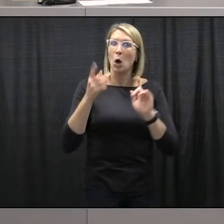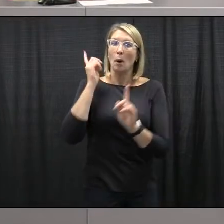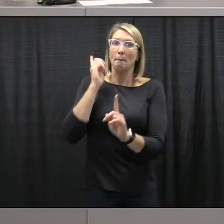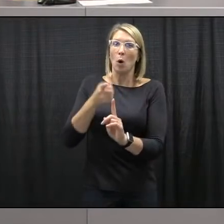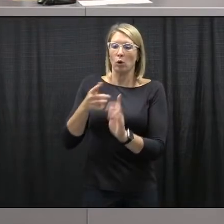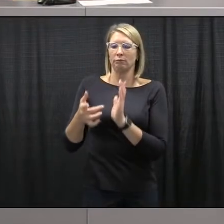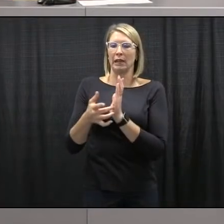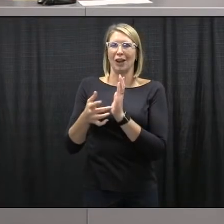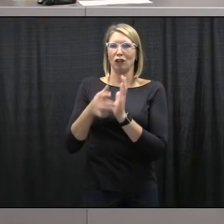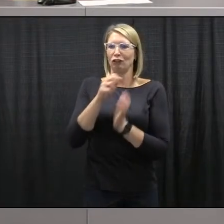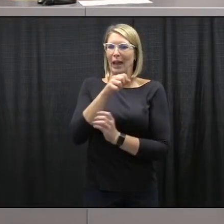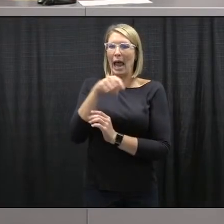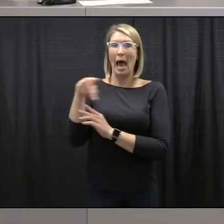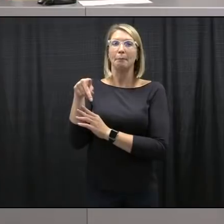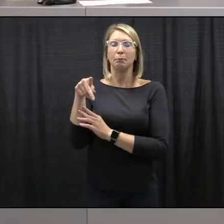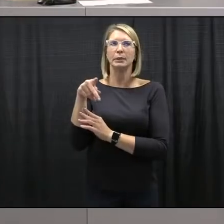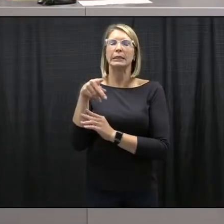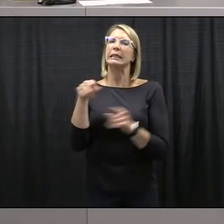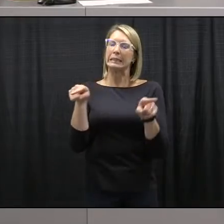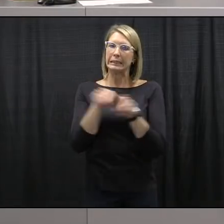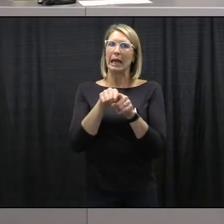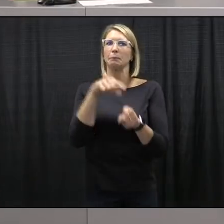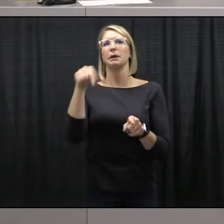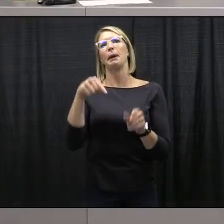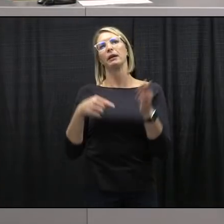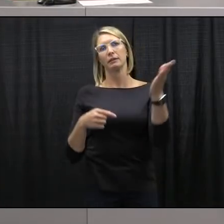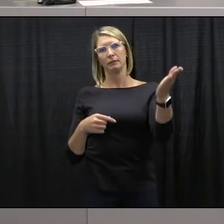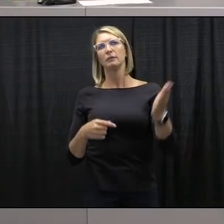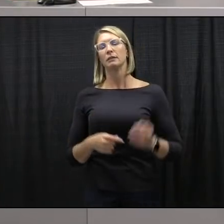Peter Jackson with the Telegram. Do you have a final question?